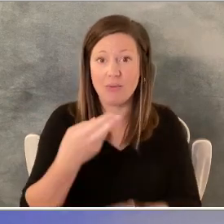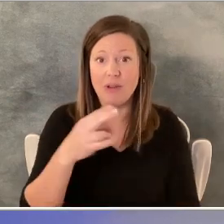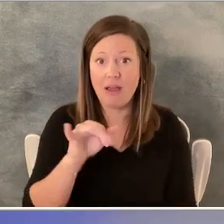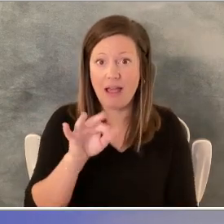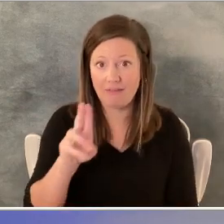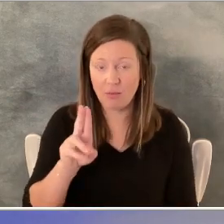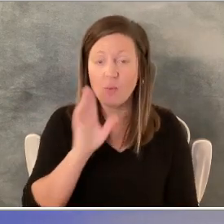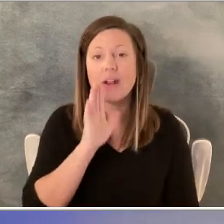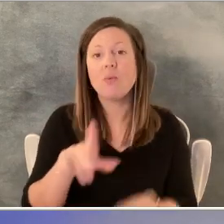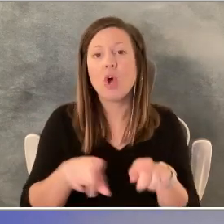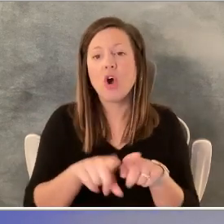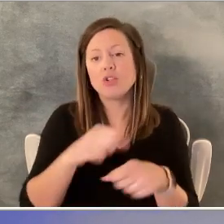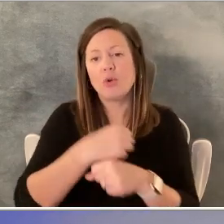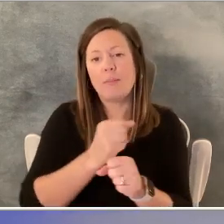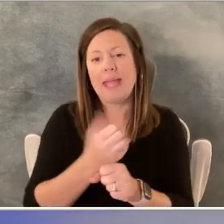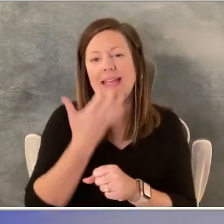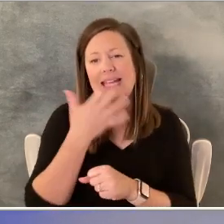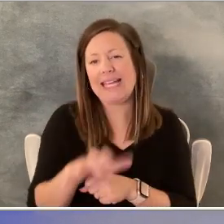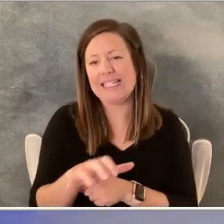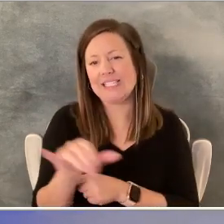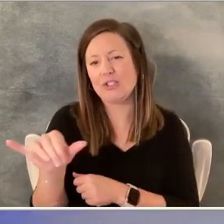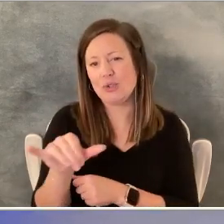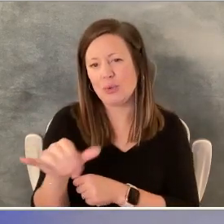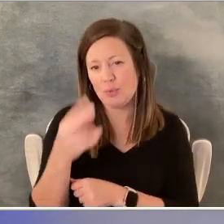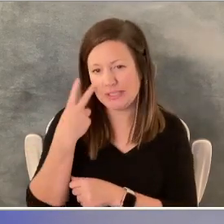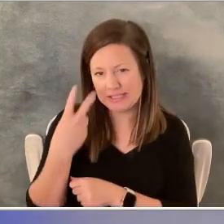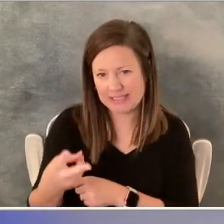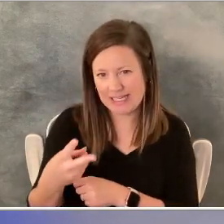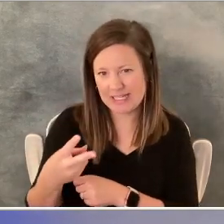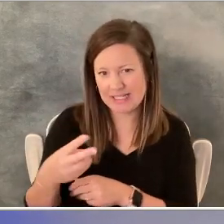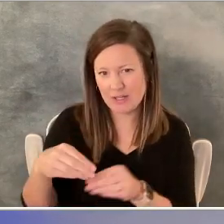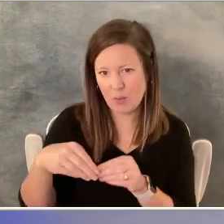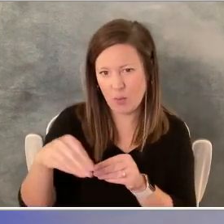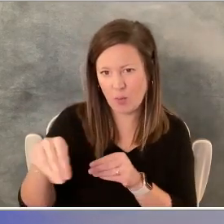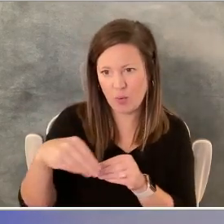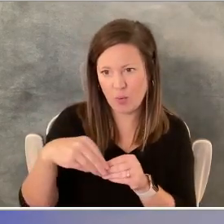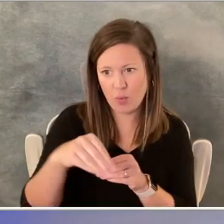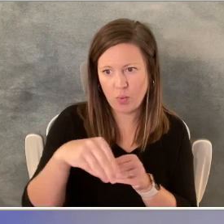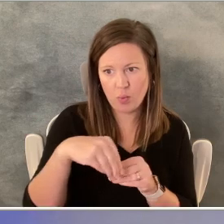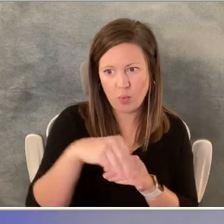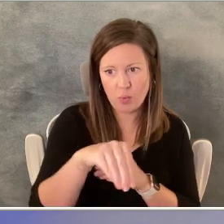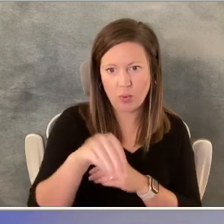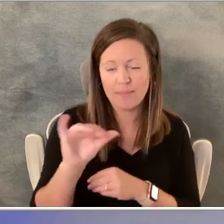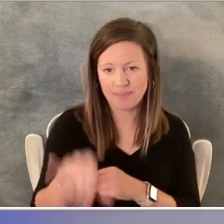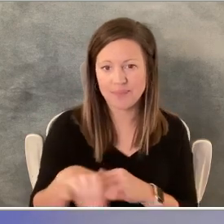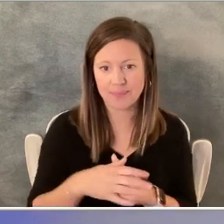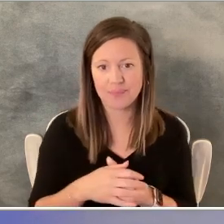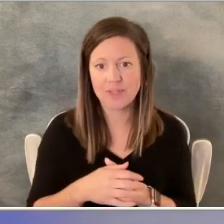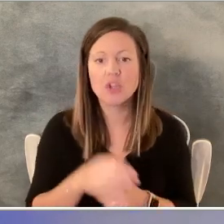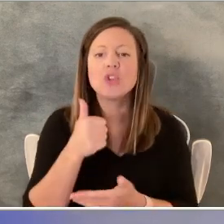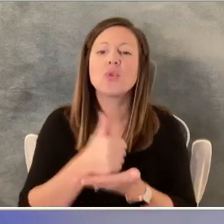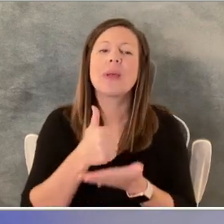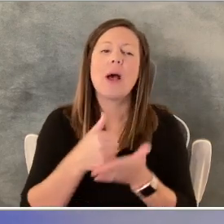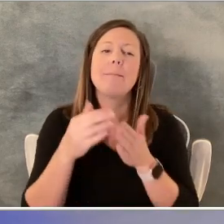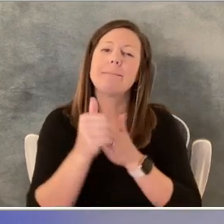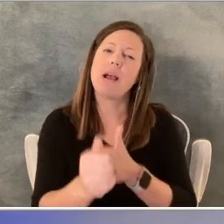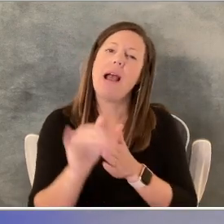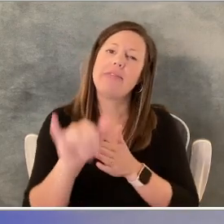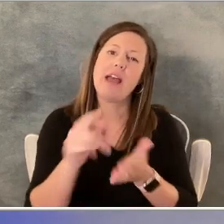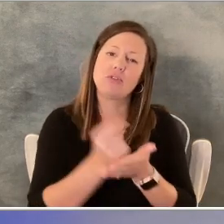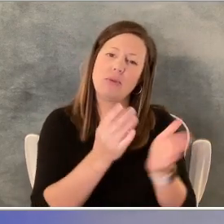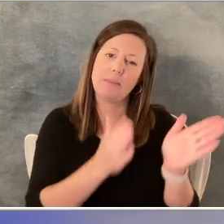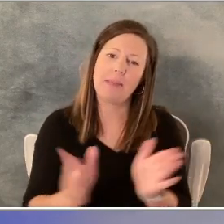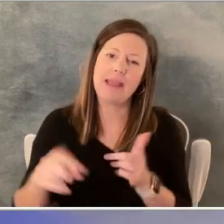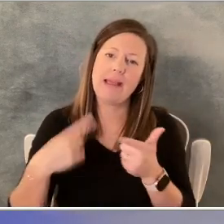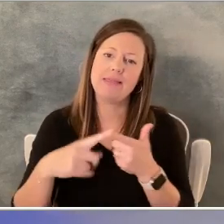these cylinders of therapeutic areas. And so we guide that treatment plan, and then the machine delivers it